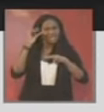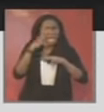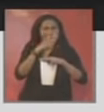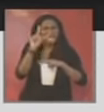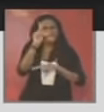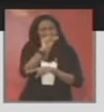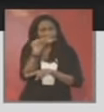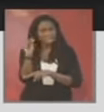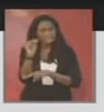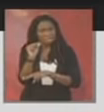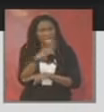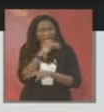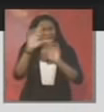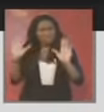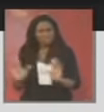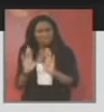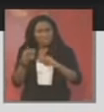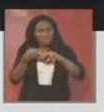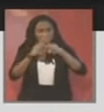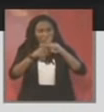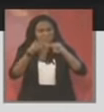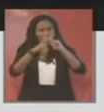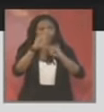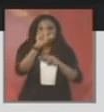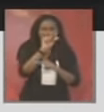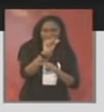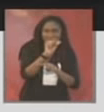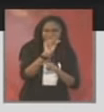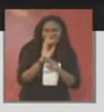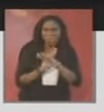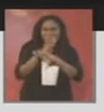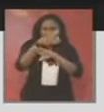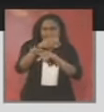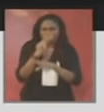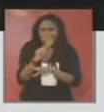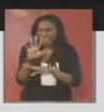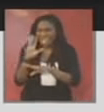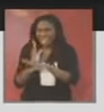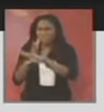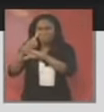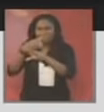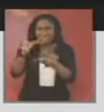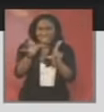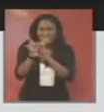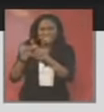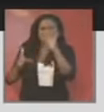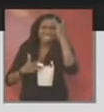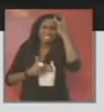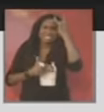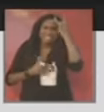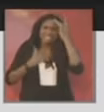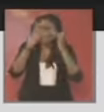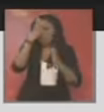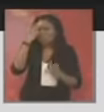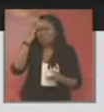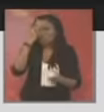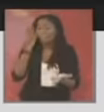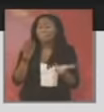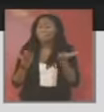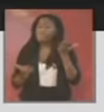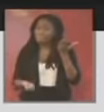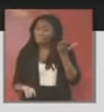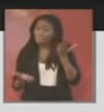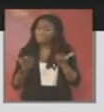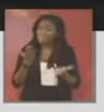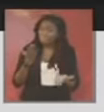the past 2 days, and this may very well be as a result of any of the gathering and congregational